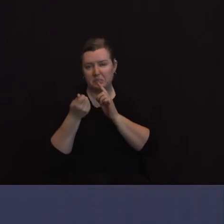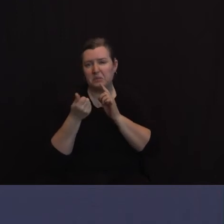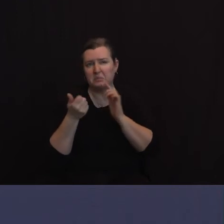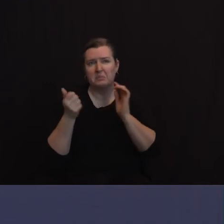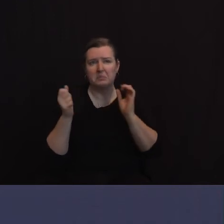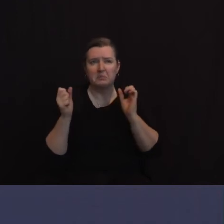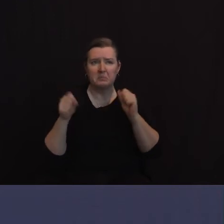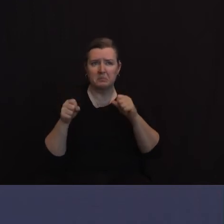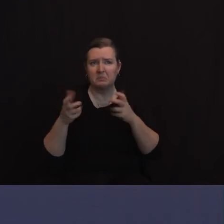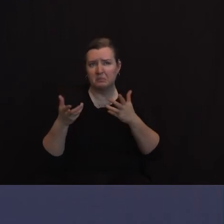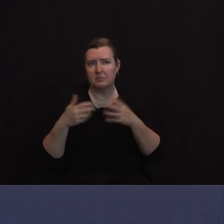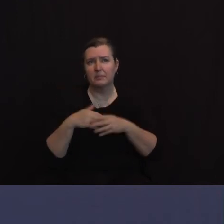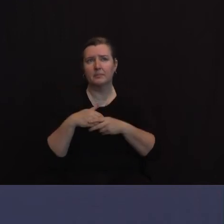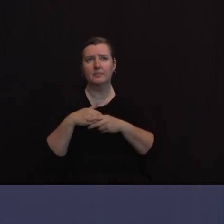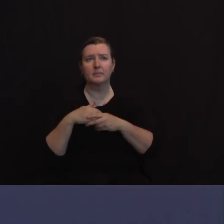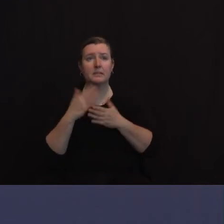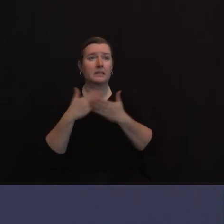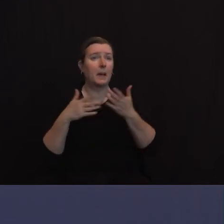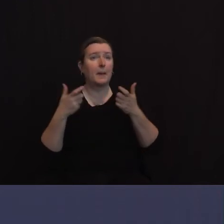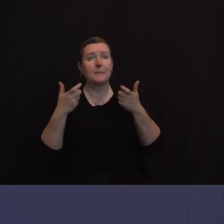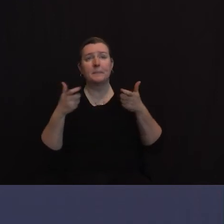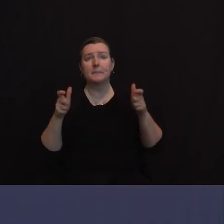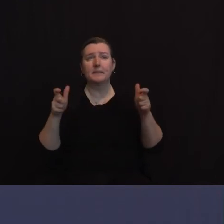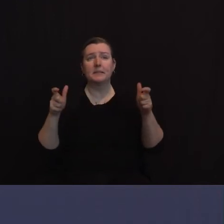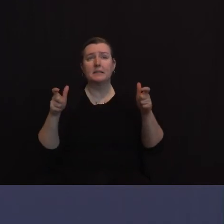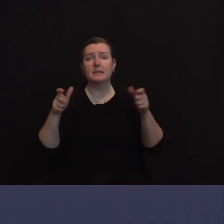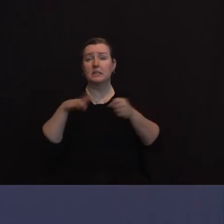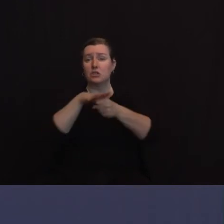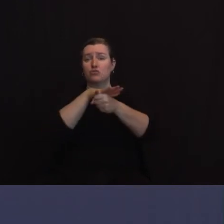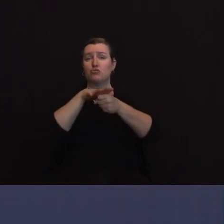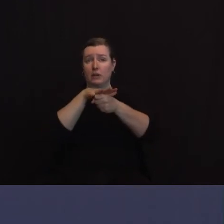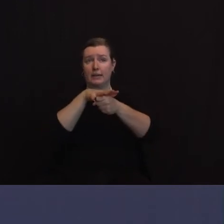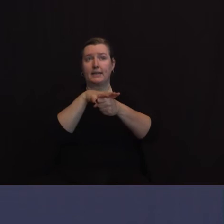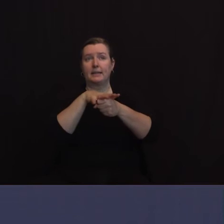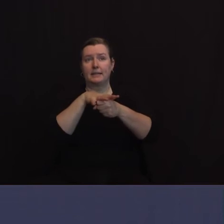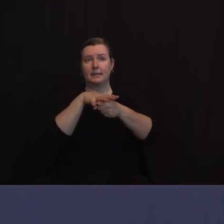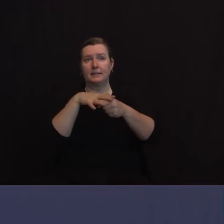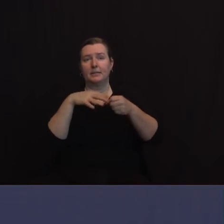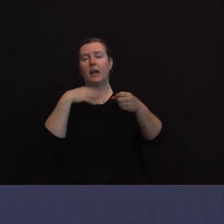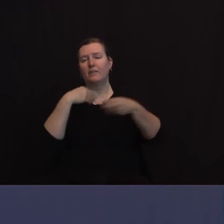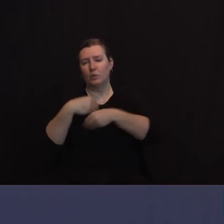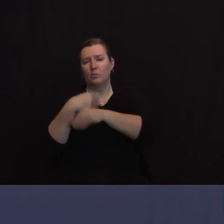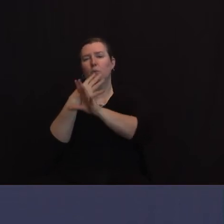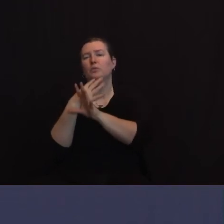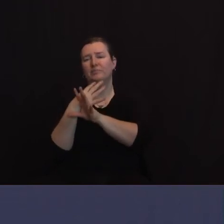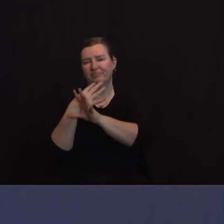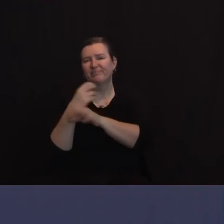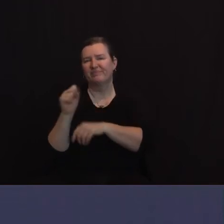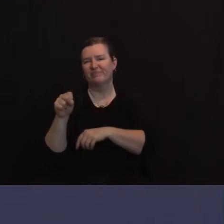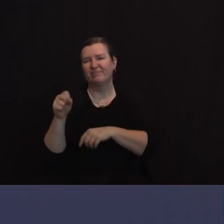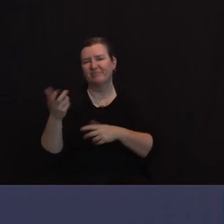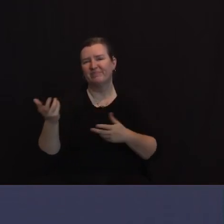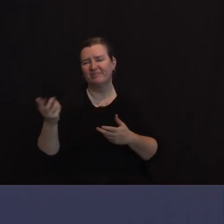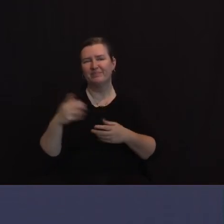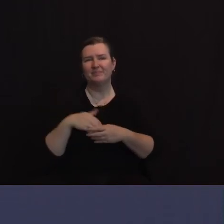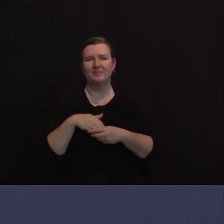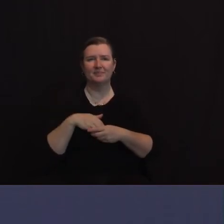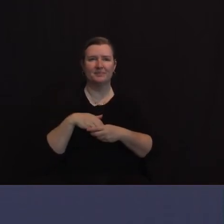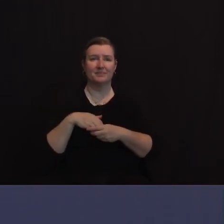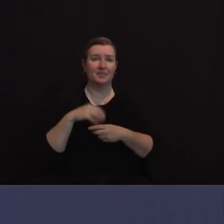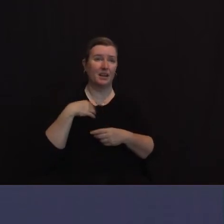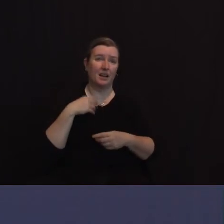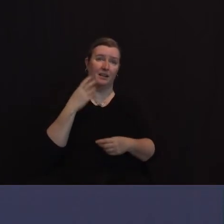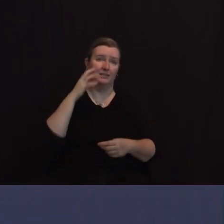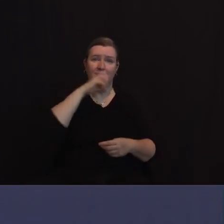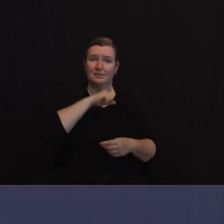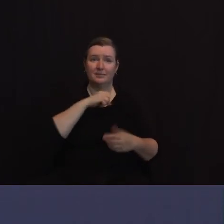not in person, they're remote. I absolutely grant that. My guess is a combination of these numbers and realities continue